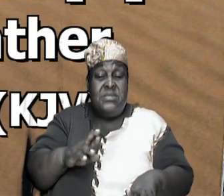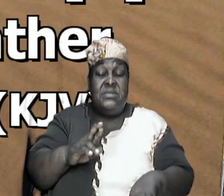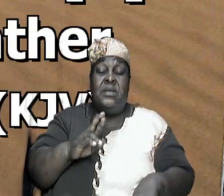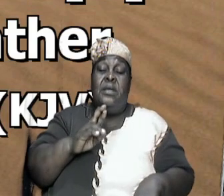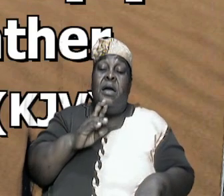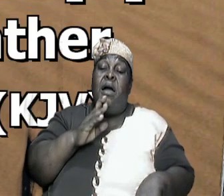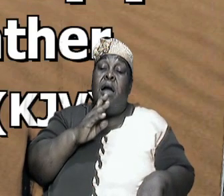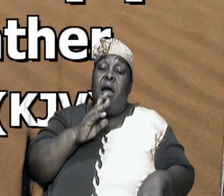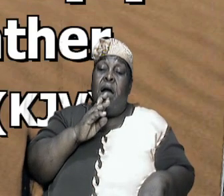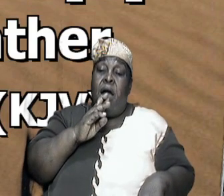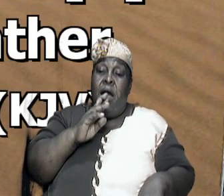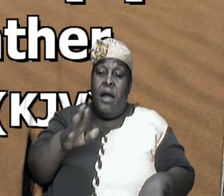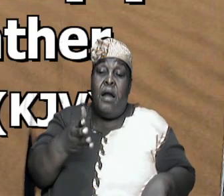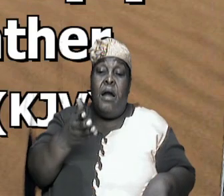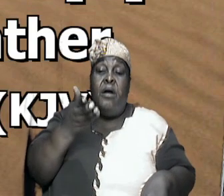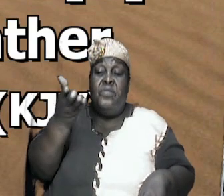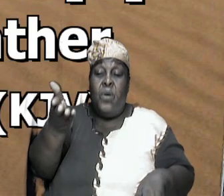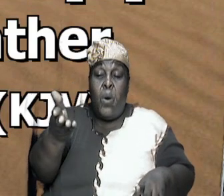Simon